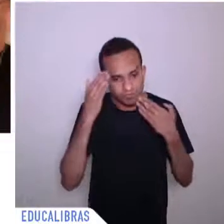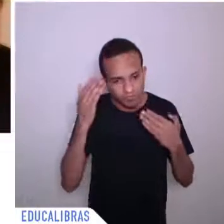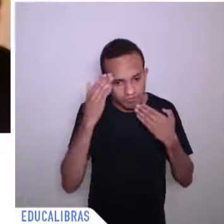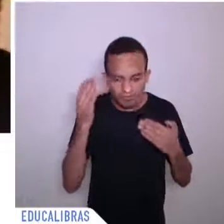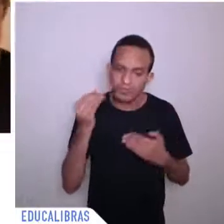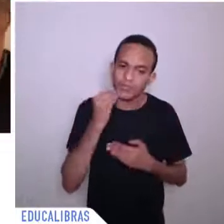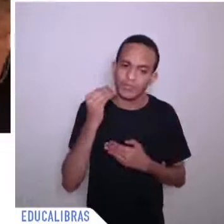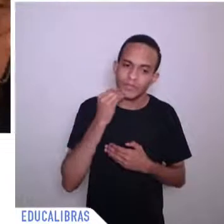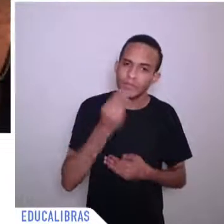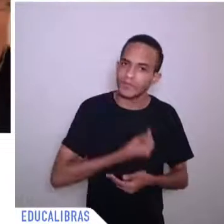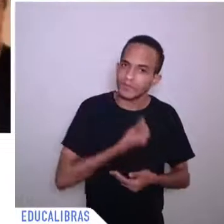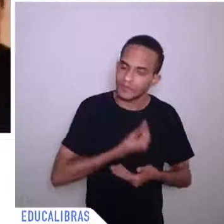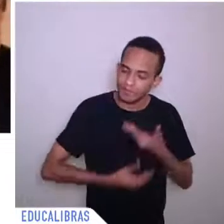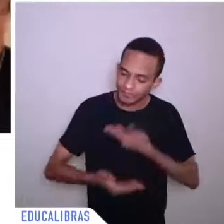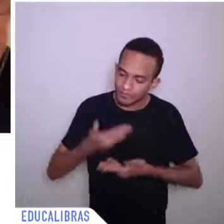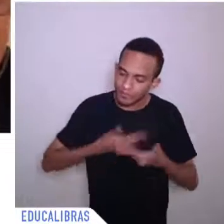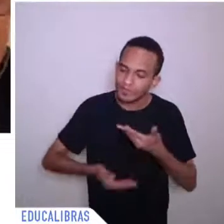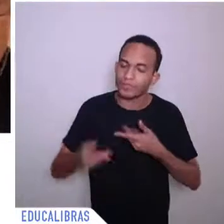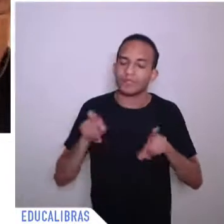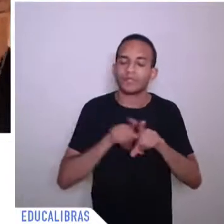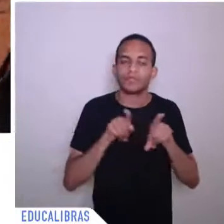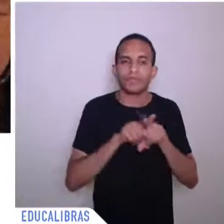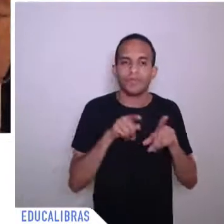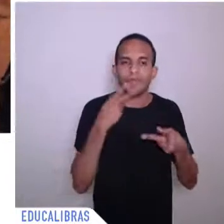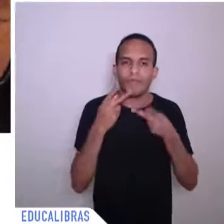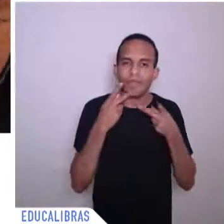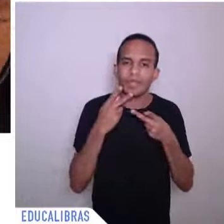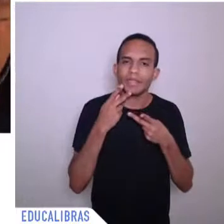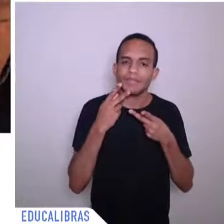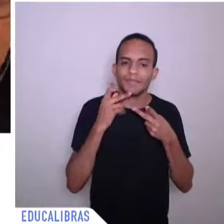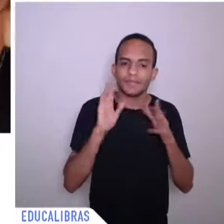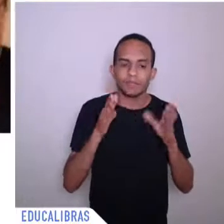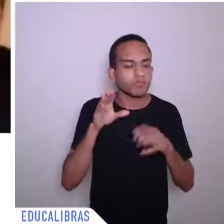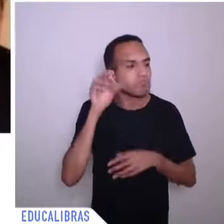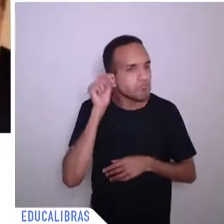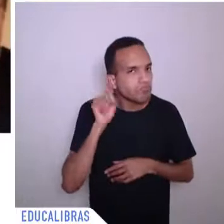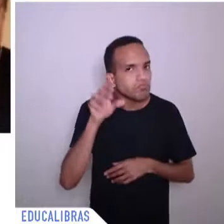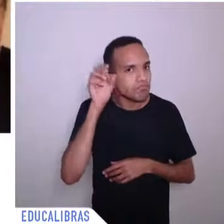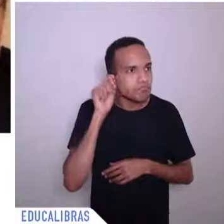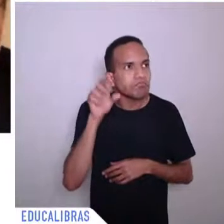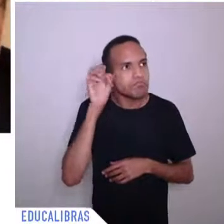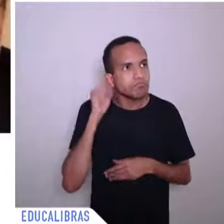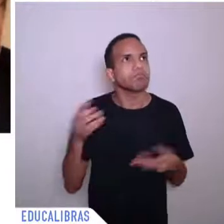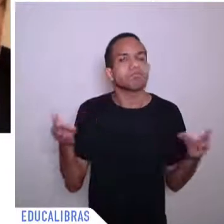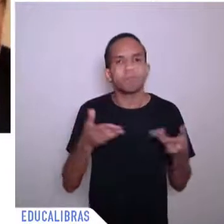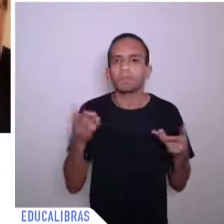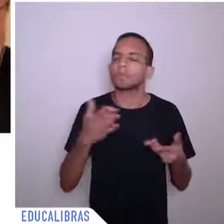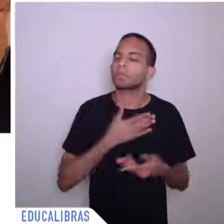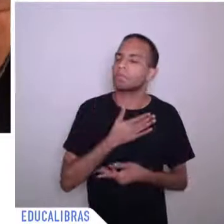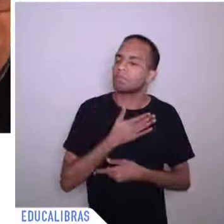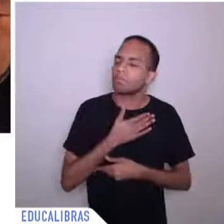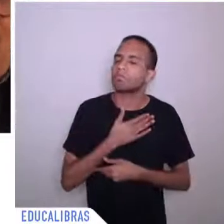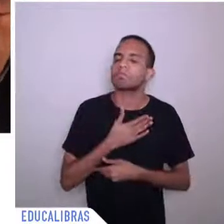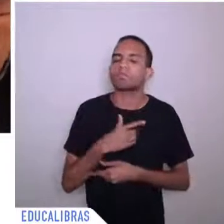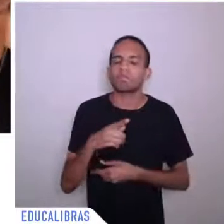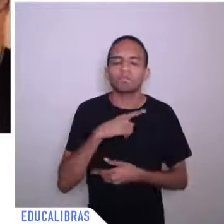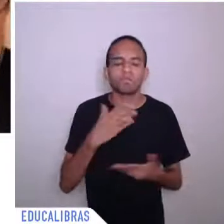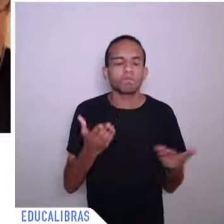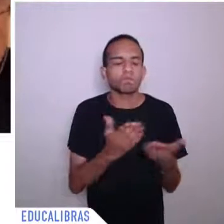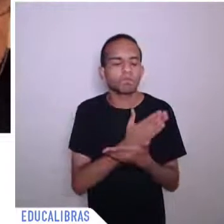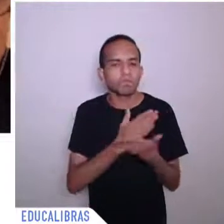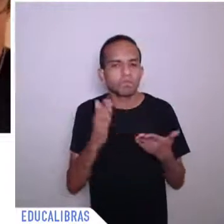I would like to thank for the opportunity of taking part of this. And from everything I've heard from you, I